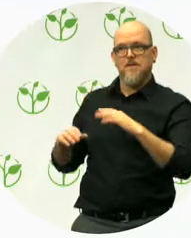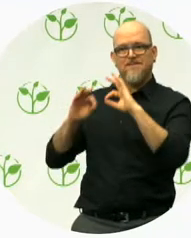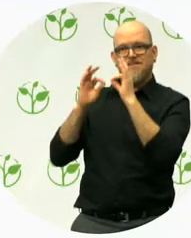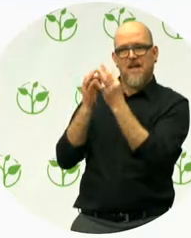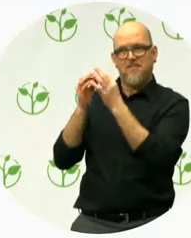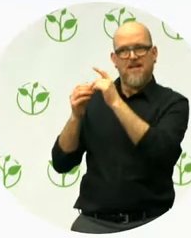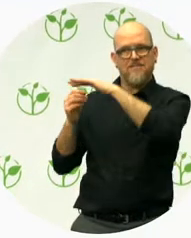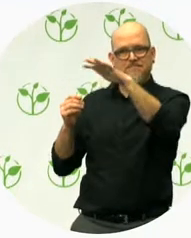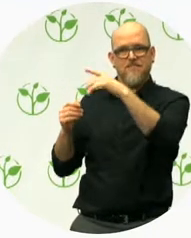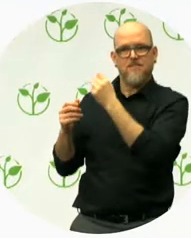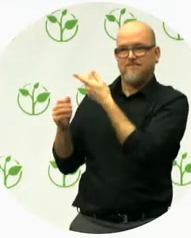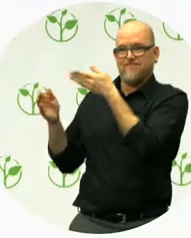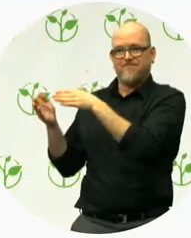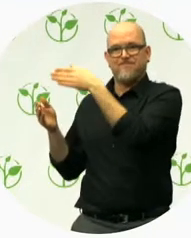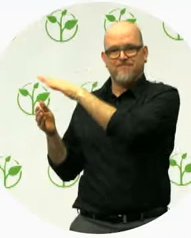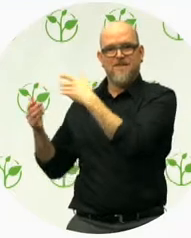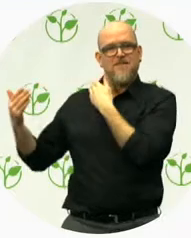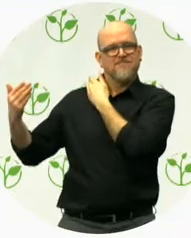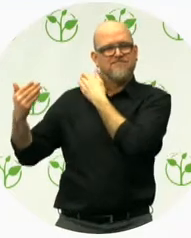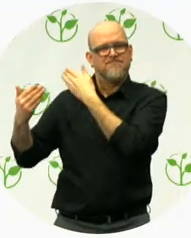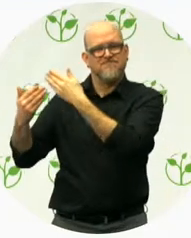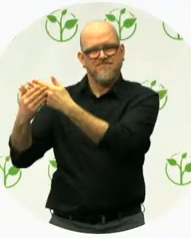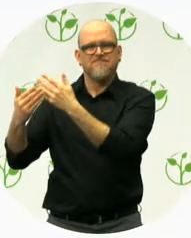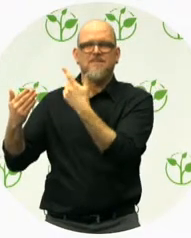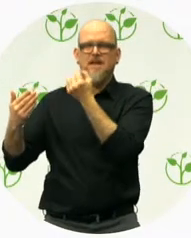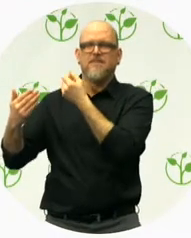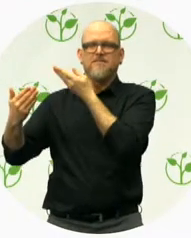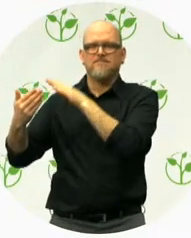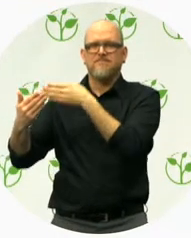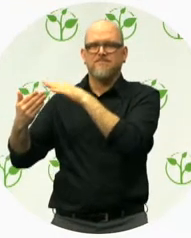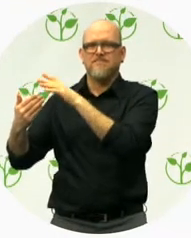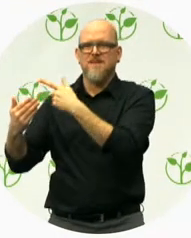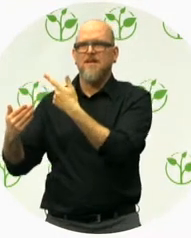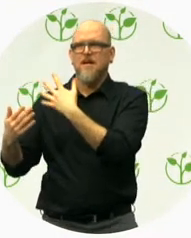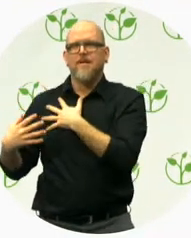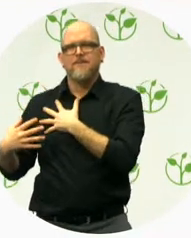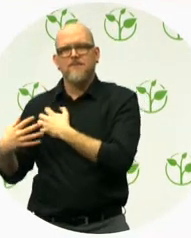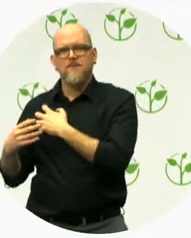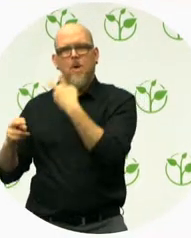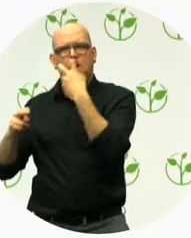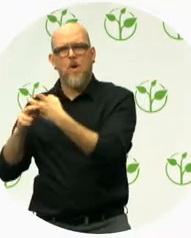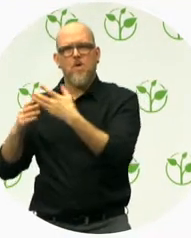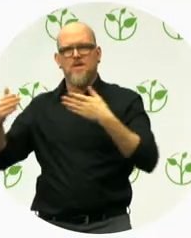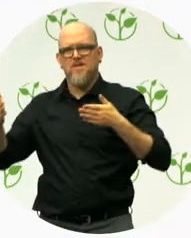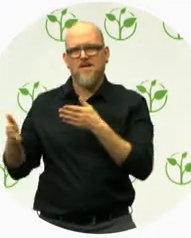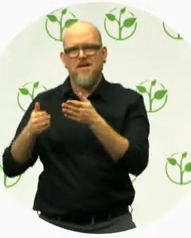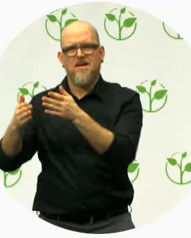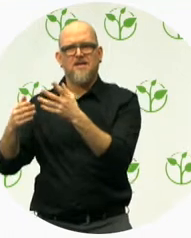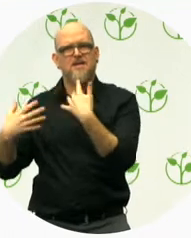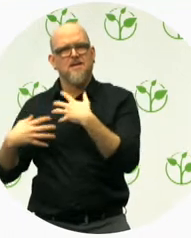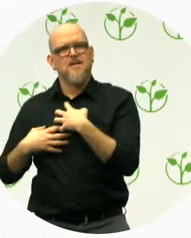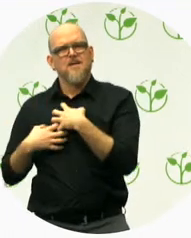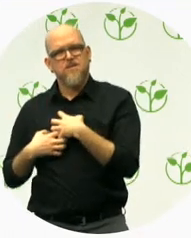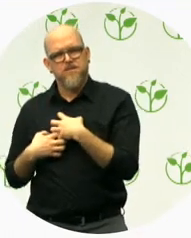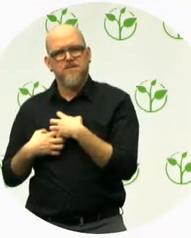is incredibly painful. But in talking to the guys from Access Israel, I think Michael had